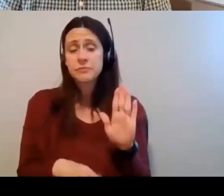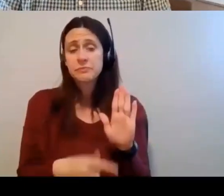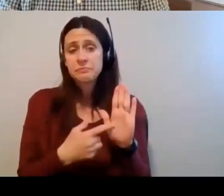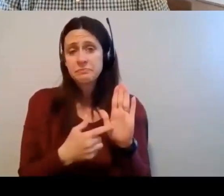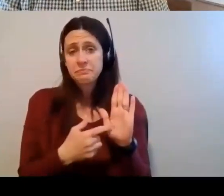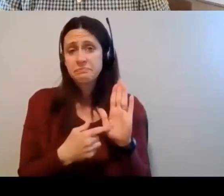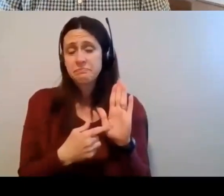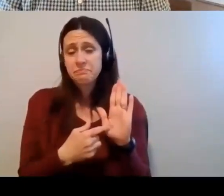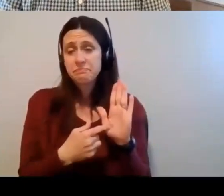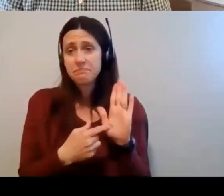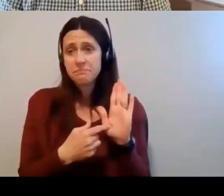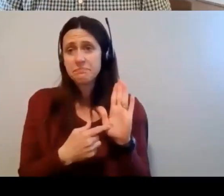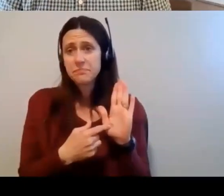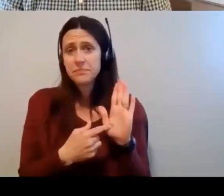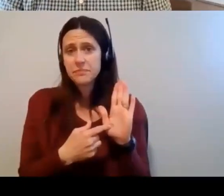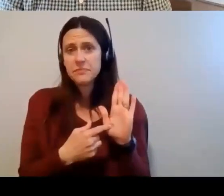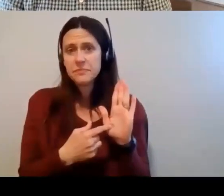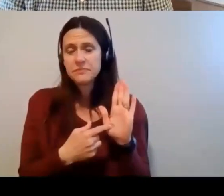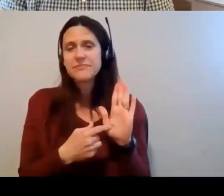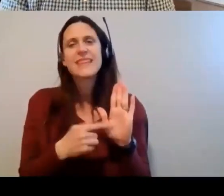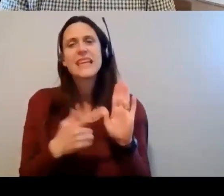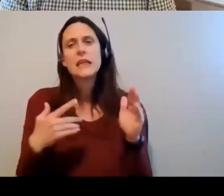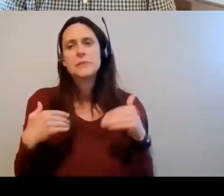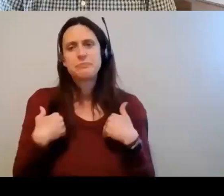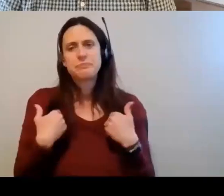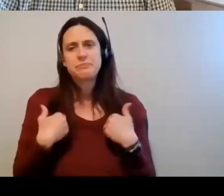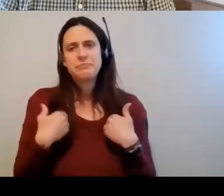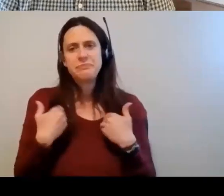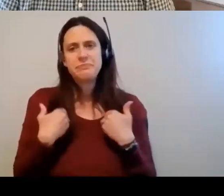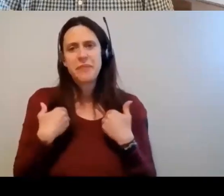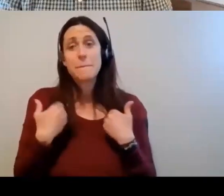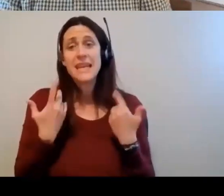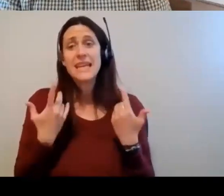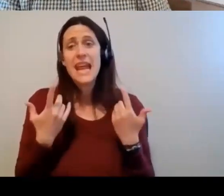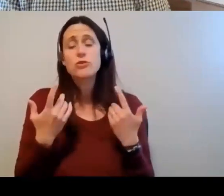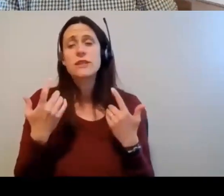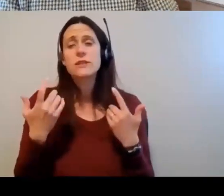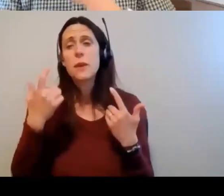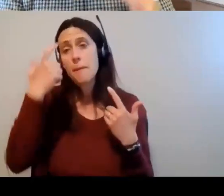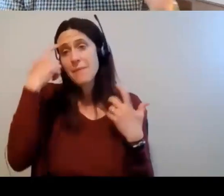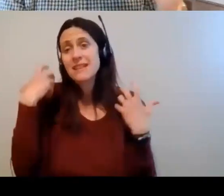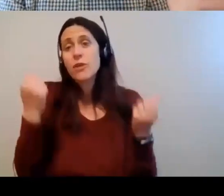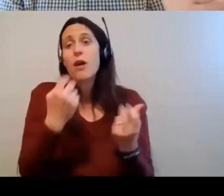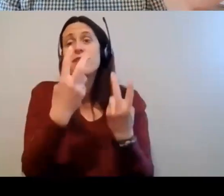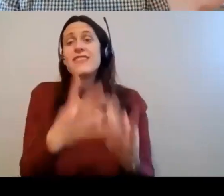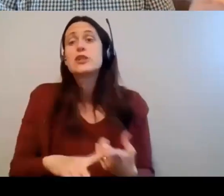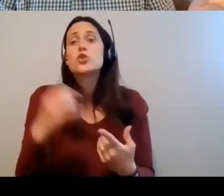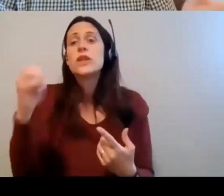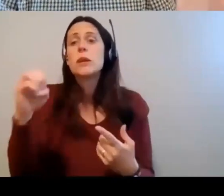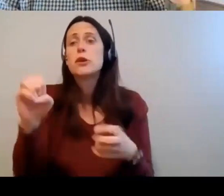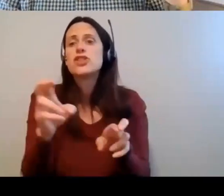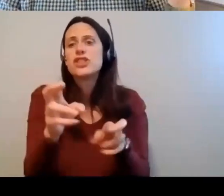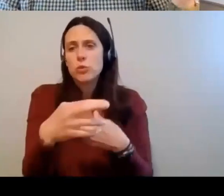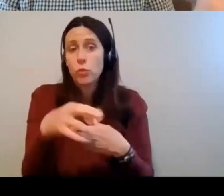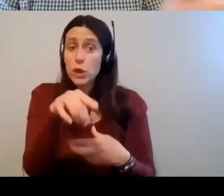is in reference to pediatric mental health visits to the emergency department. So what you're seeing is a study that was